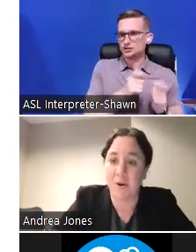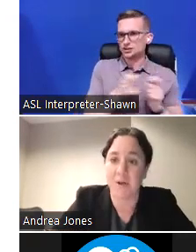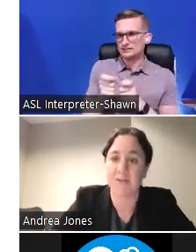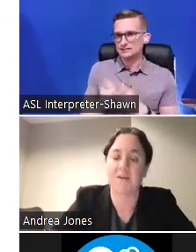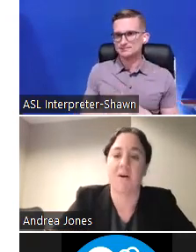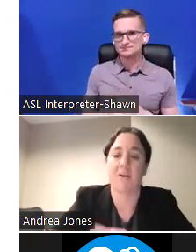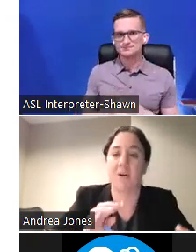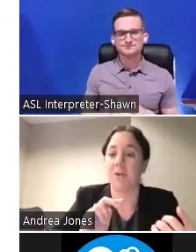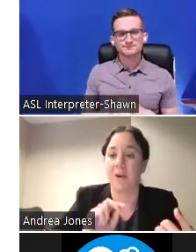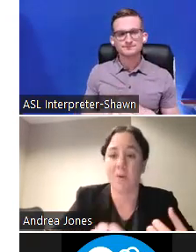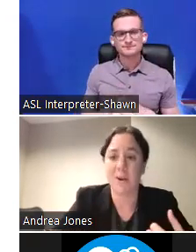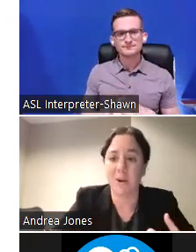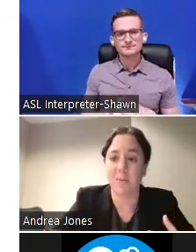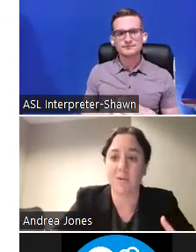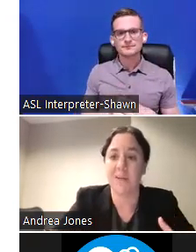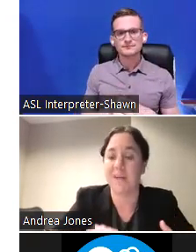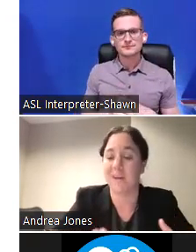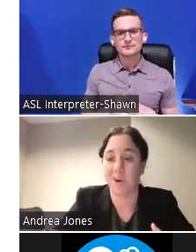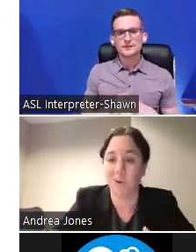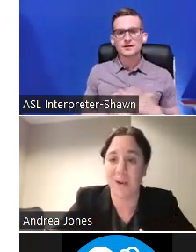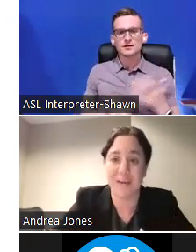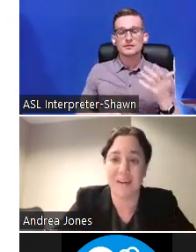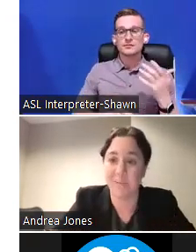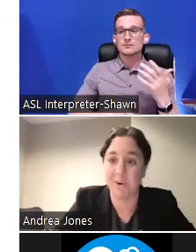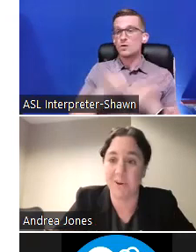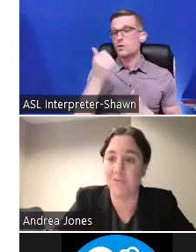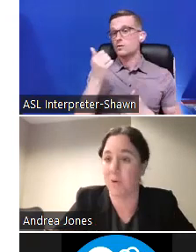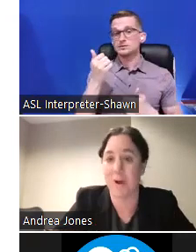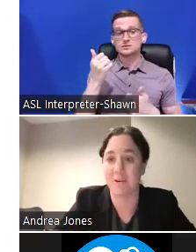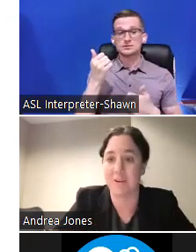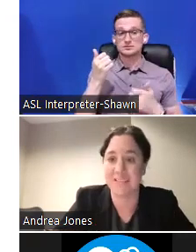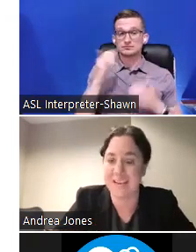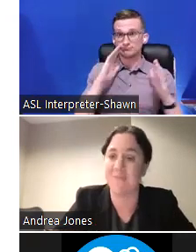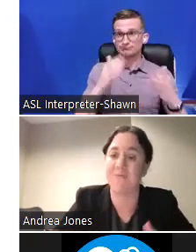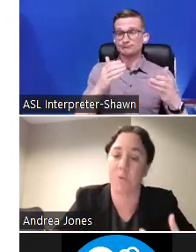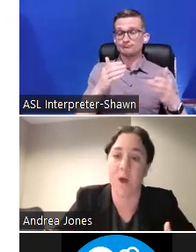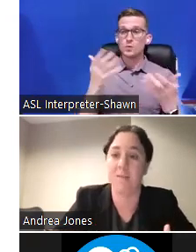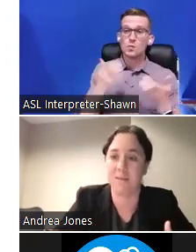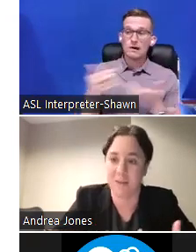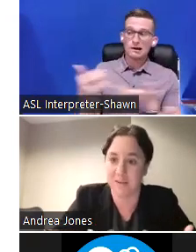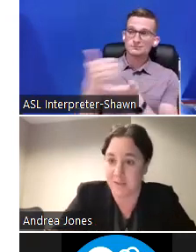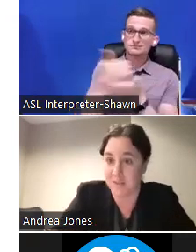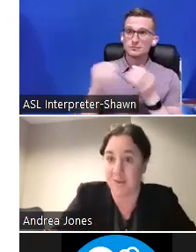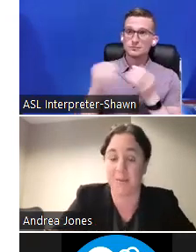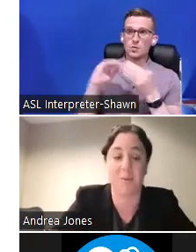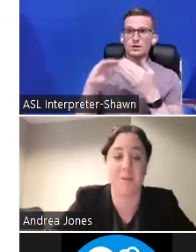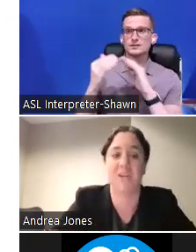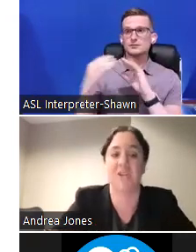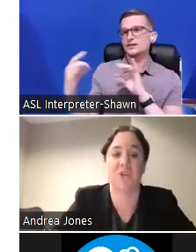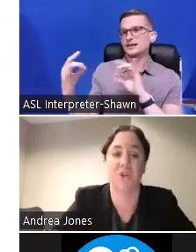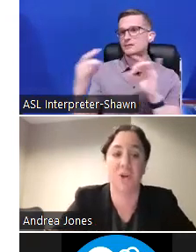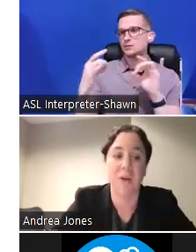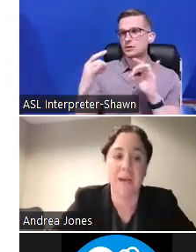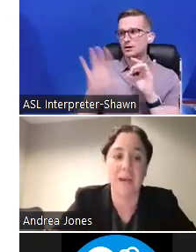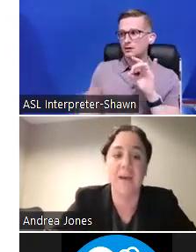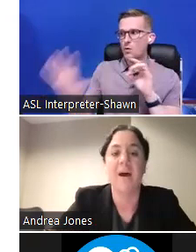Primarily focused on garnering greater community and co-created input from around the state for what these systemic implementations